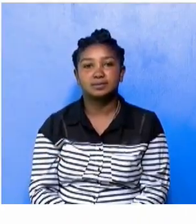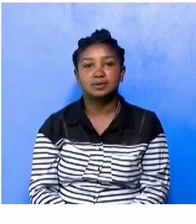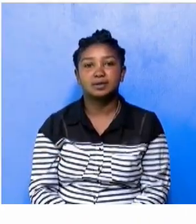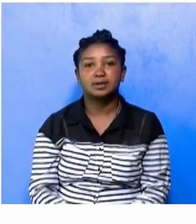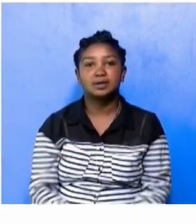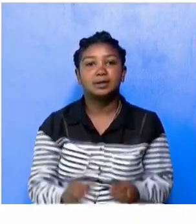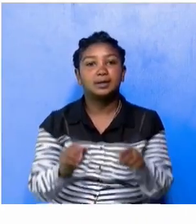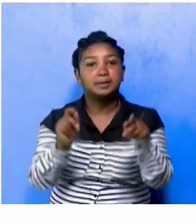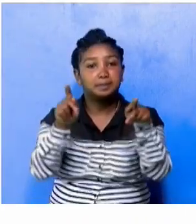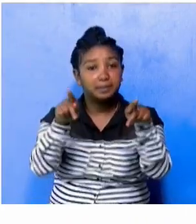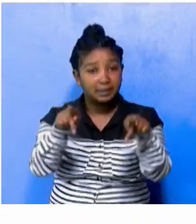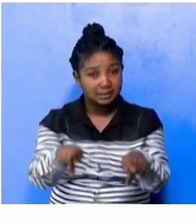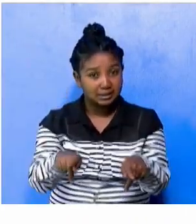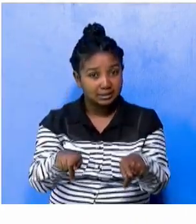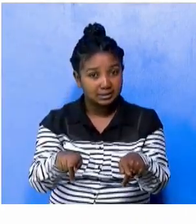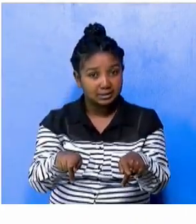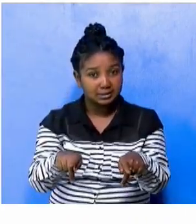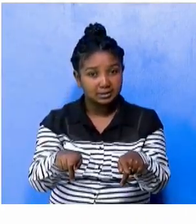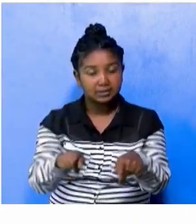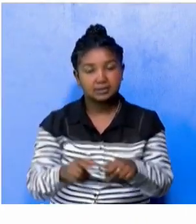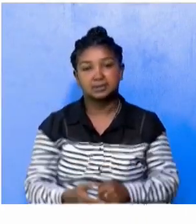present